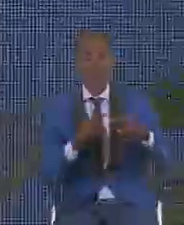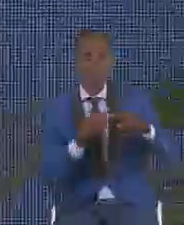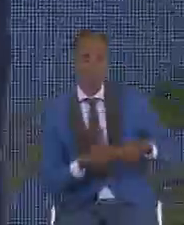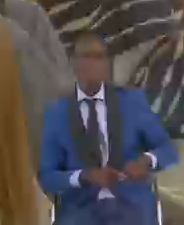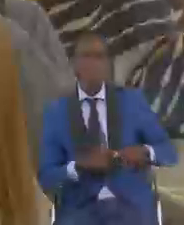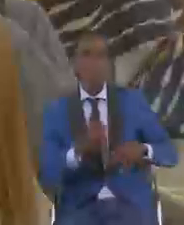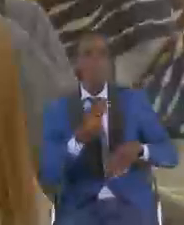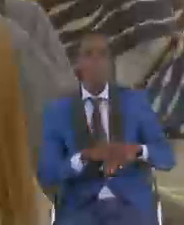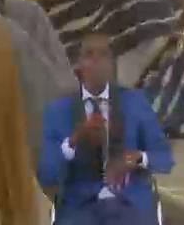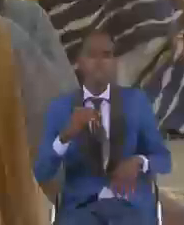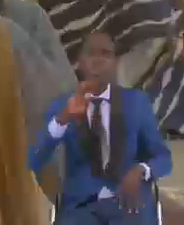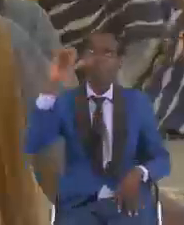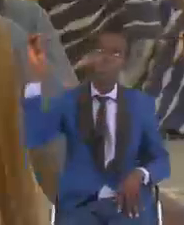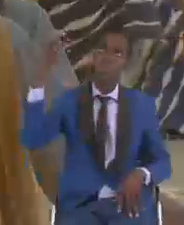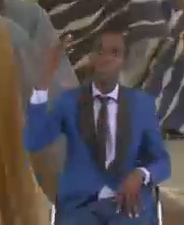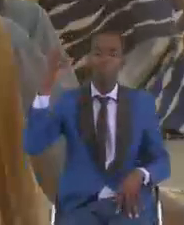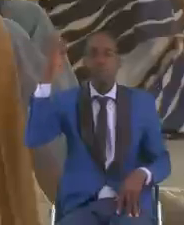God.